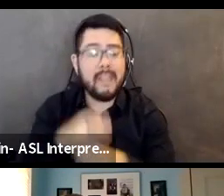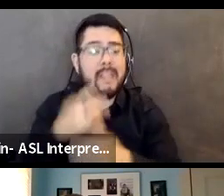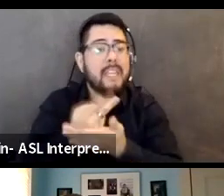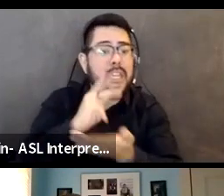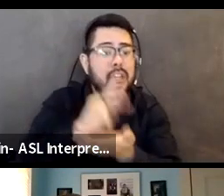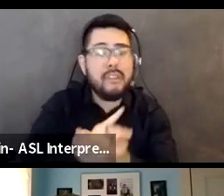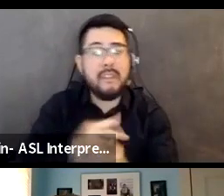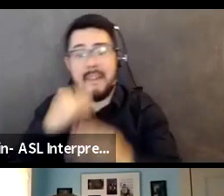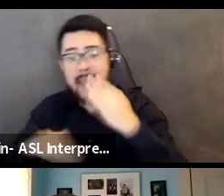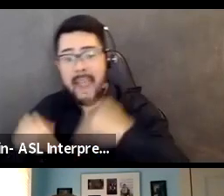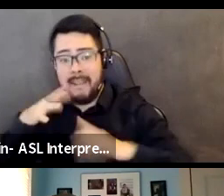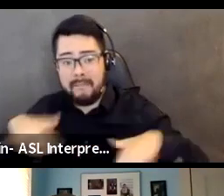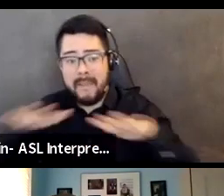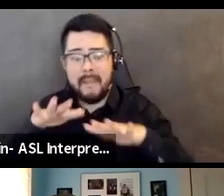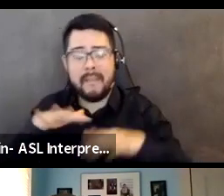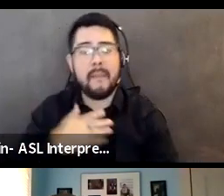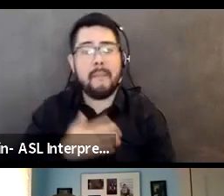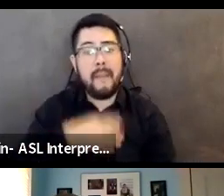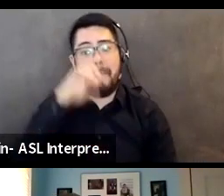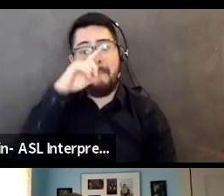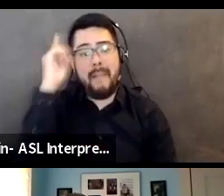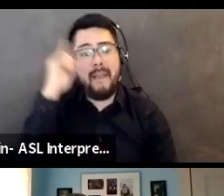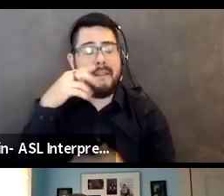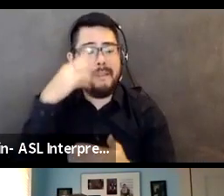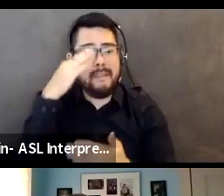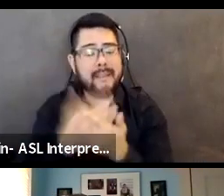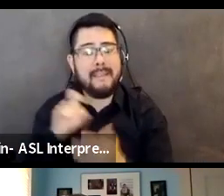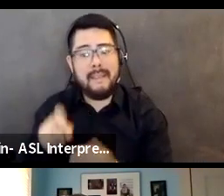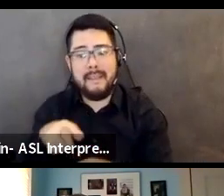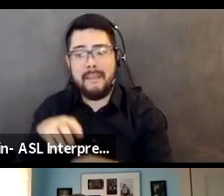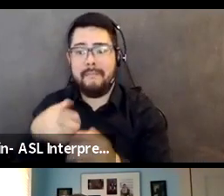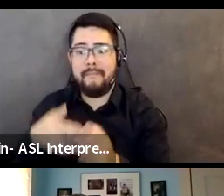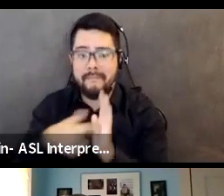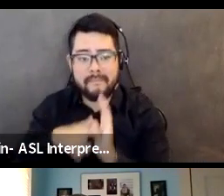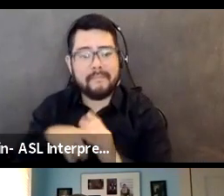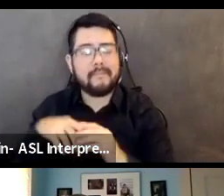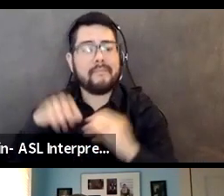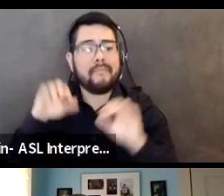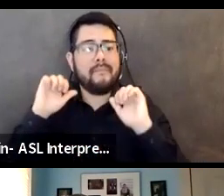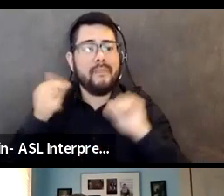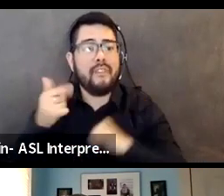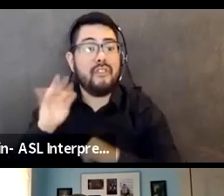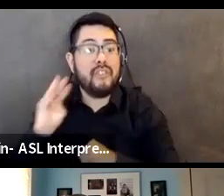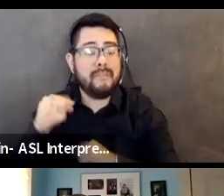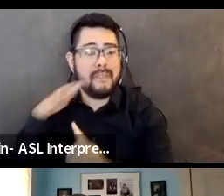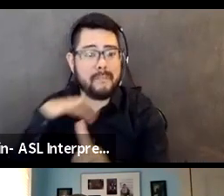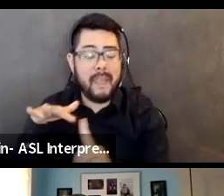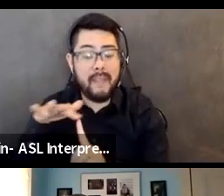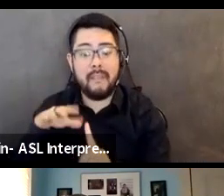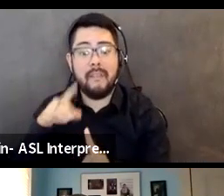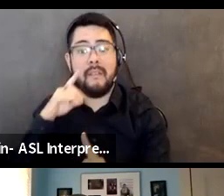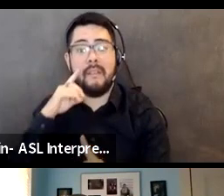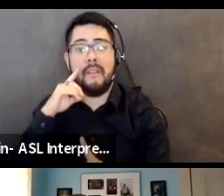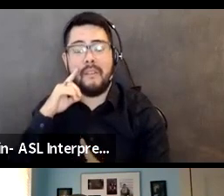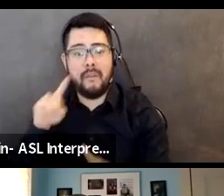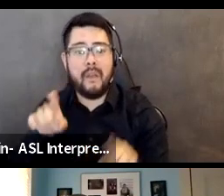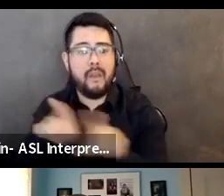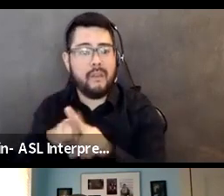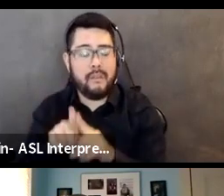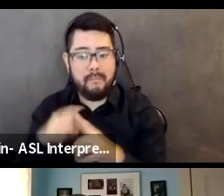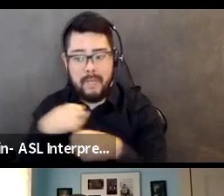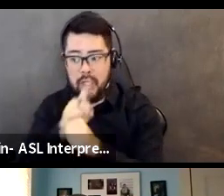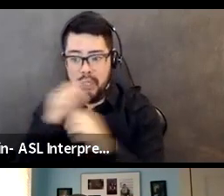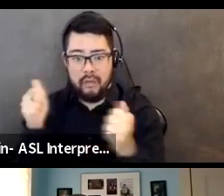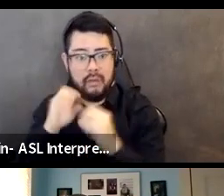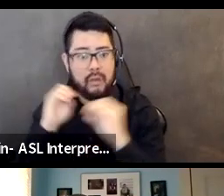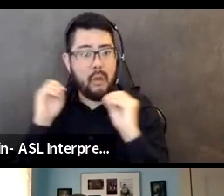dining space my back sons need a dedicated gym space where if the mechanical device is plugged in it won't short circuit